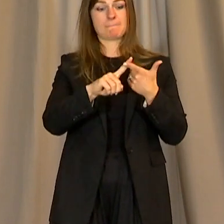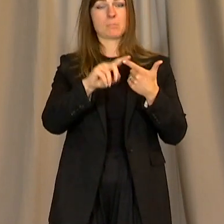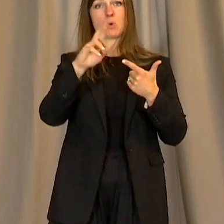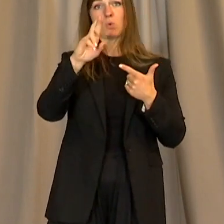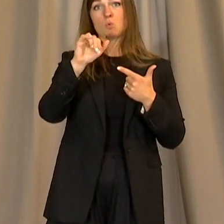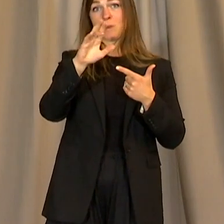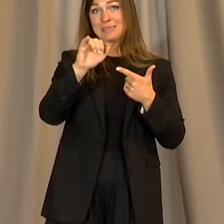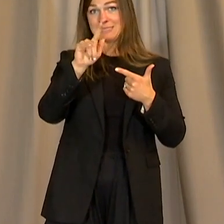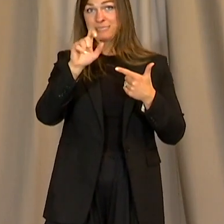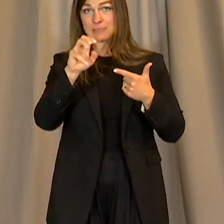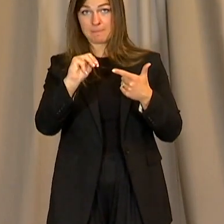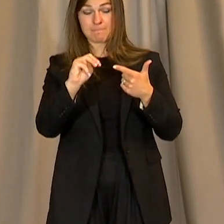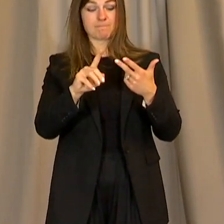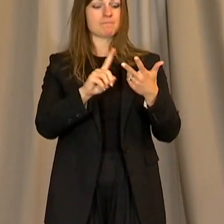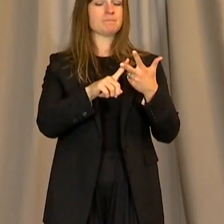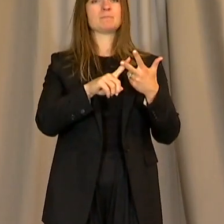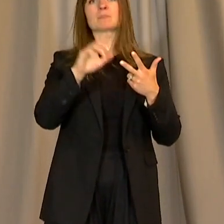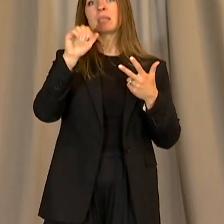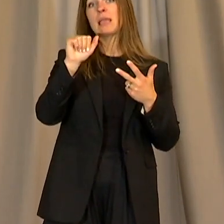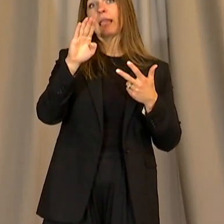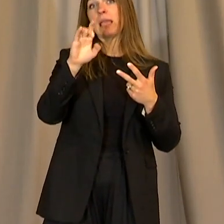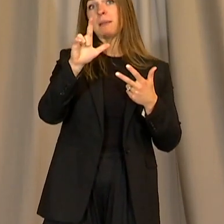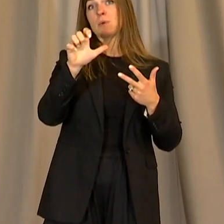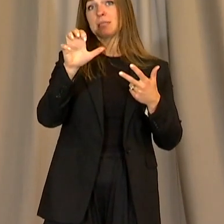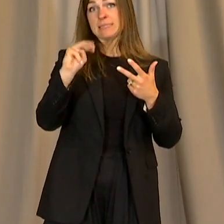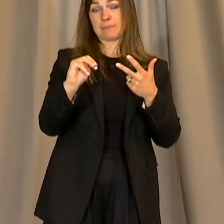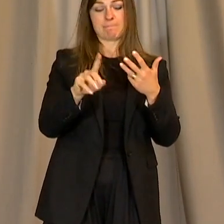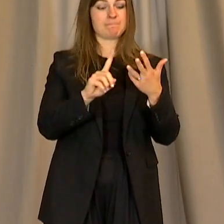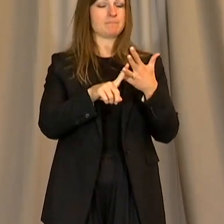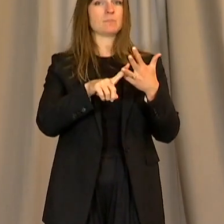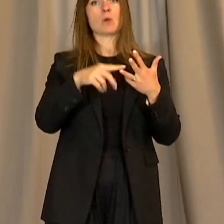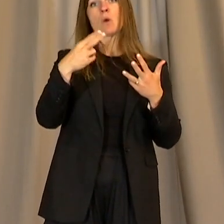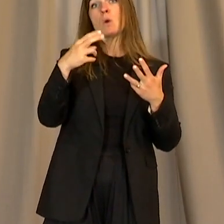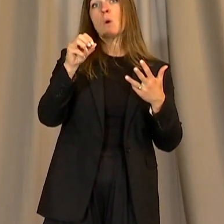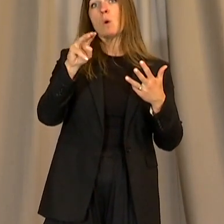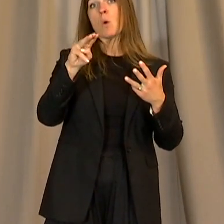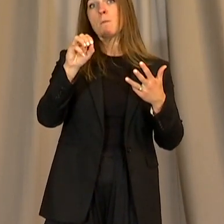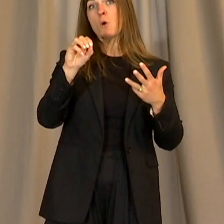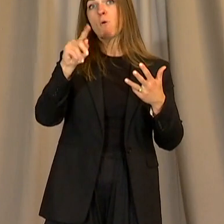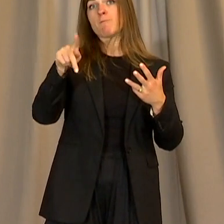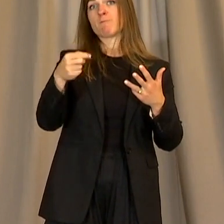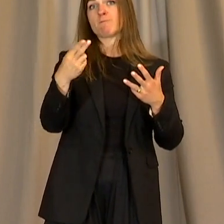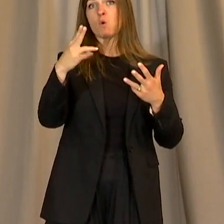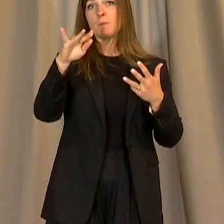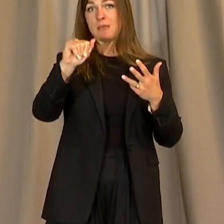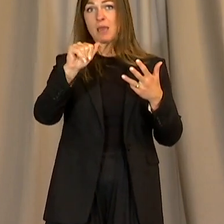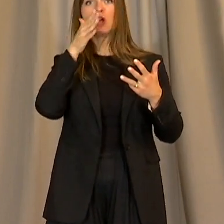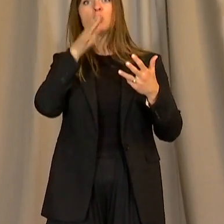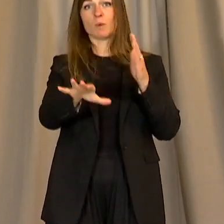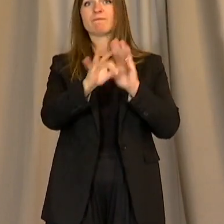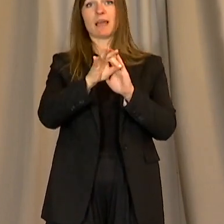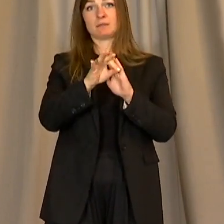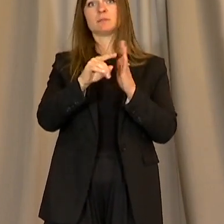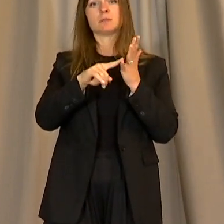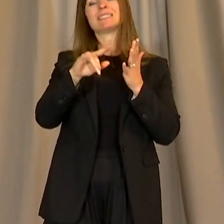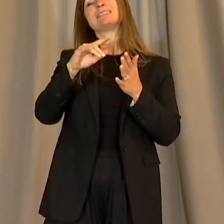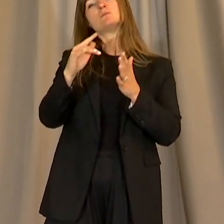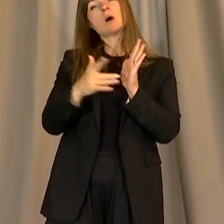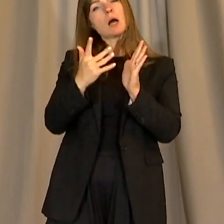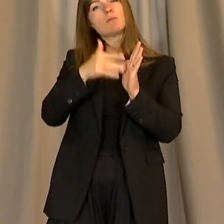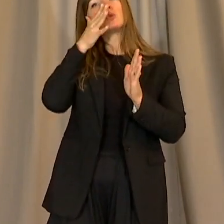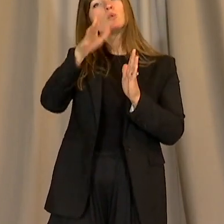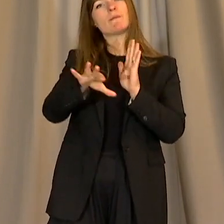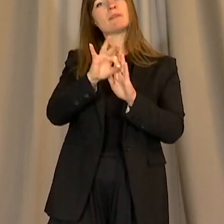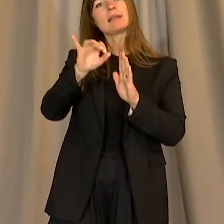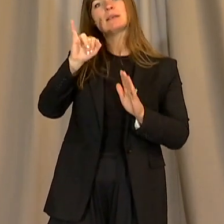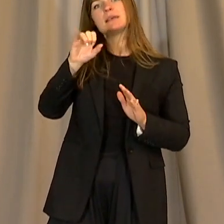racism, you'll find ableism, you'll find homophobia, and sometimes you'll find Islamophobia.